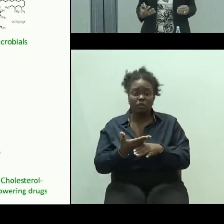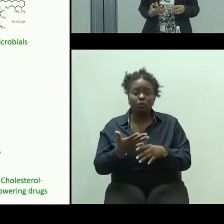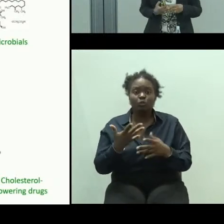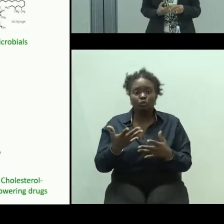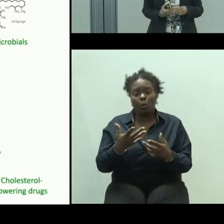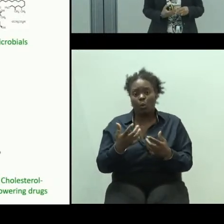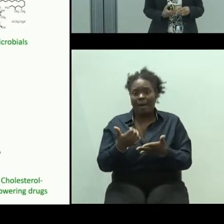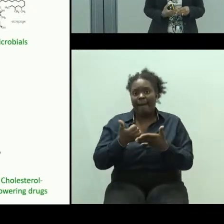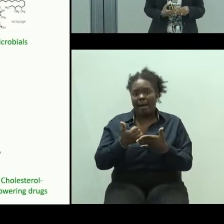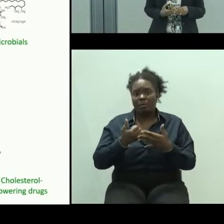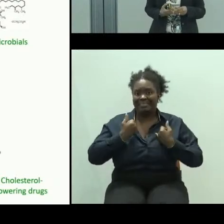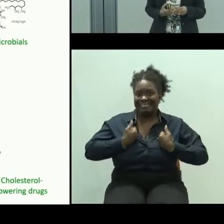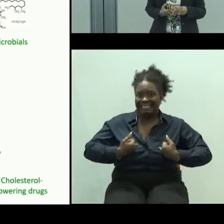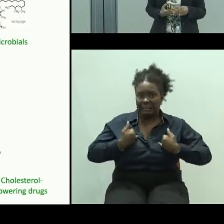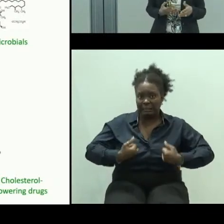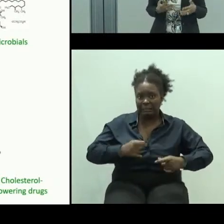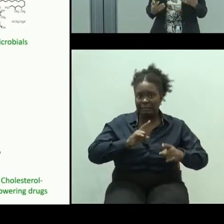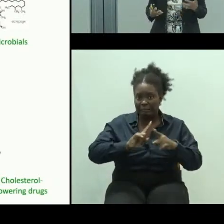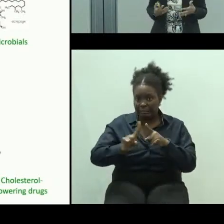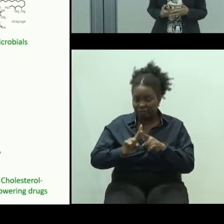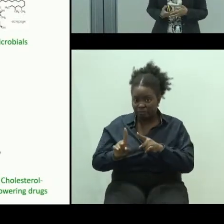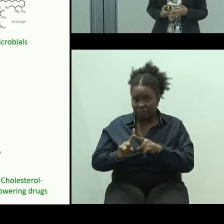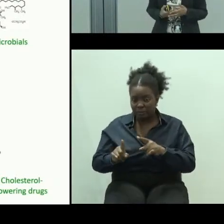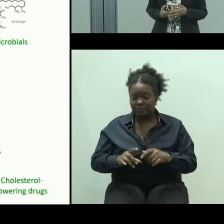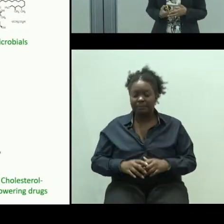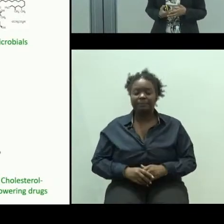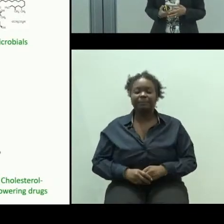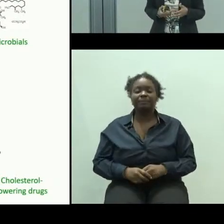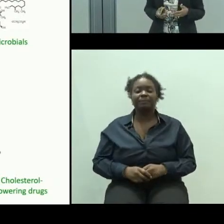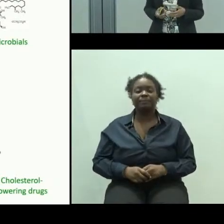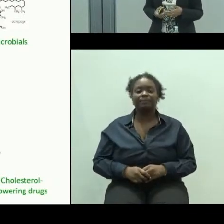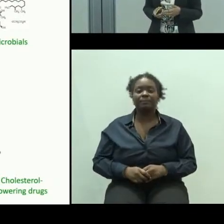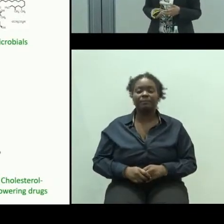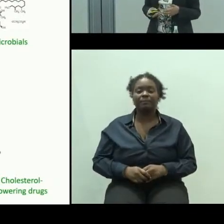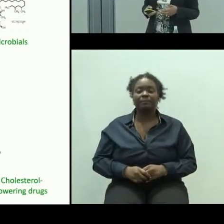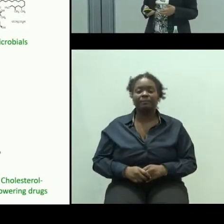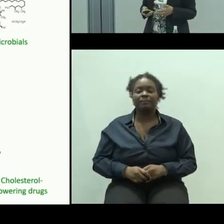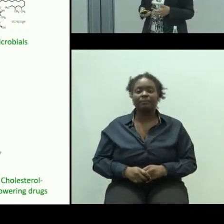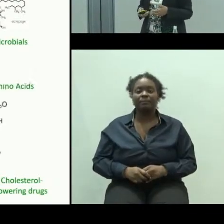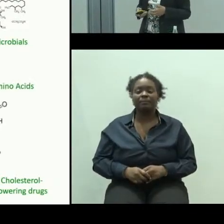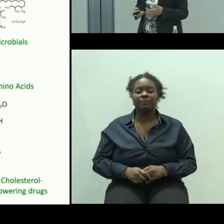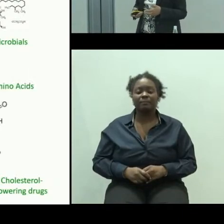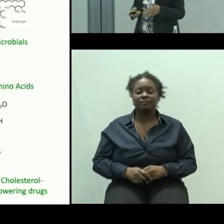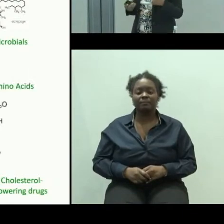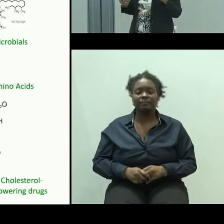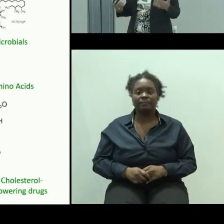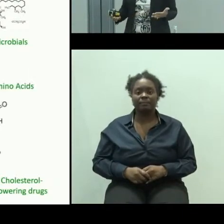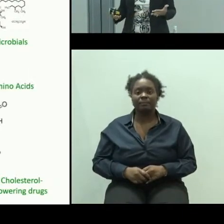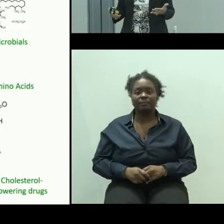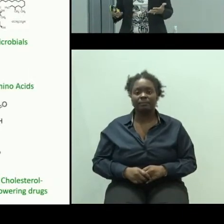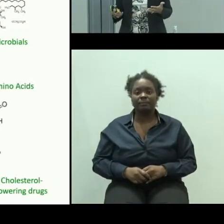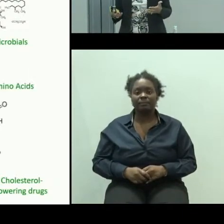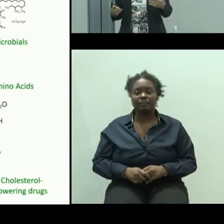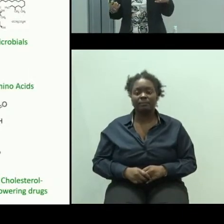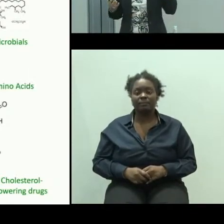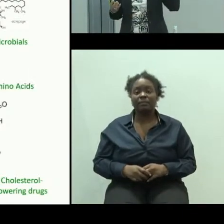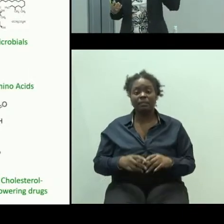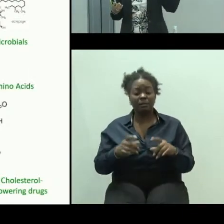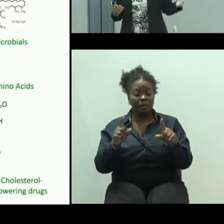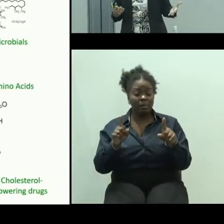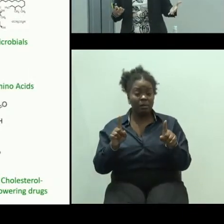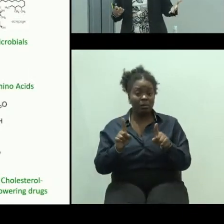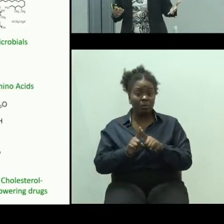see the representative molecules that are shown there, as well as the diseases they were indicated to treat. But we've also been able to